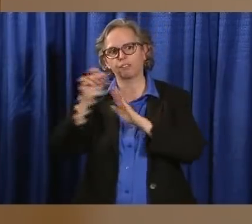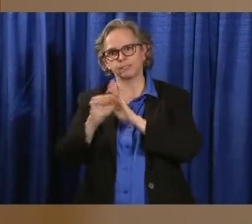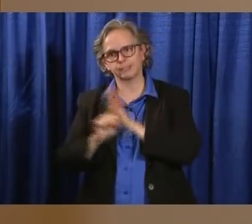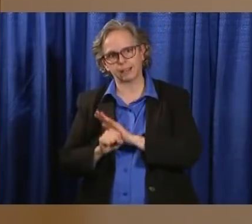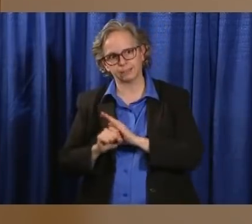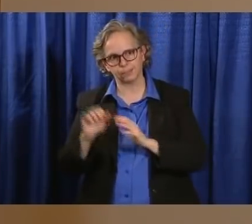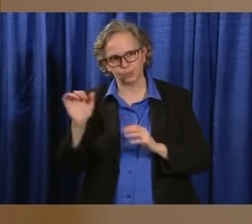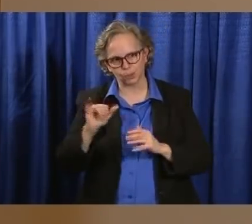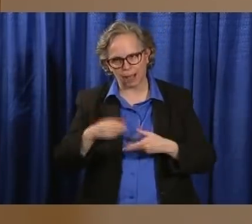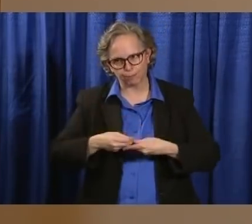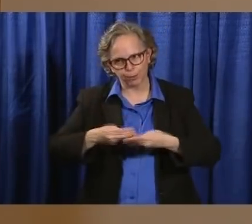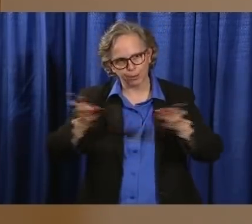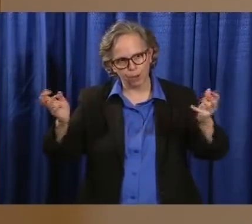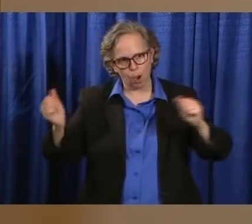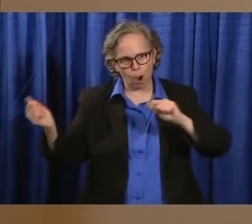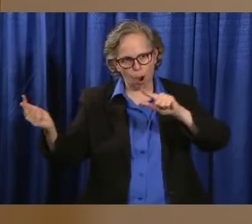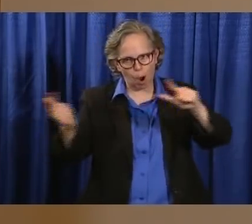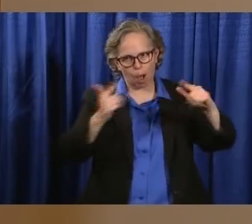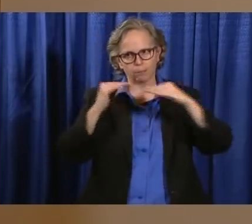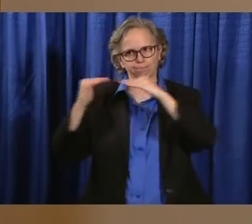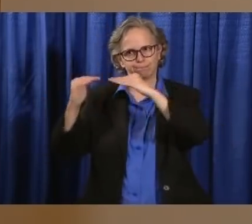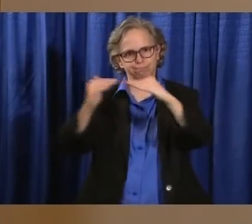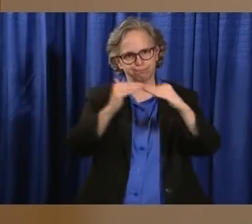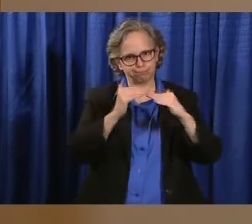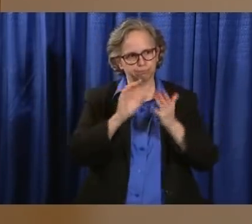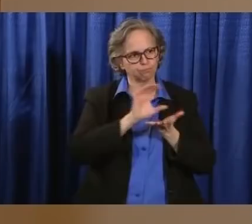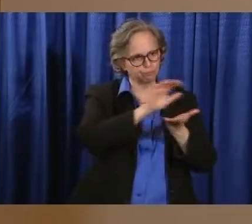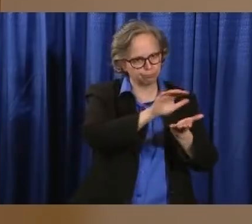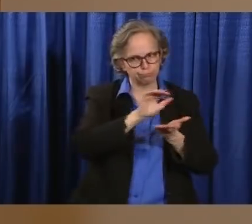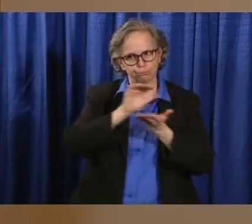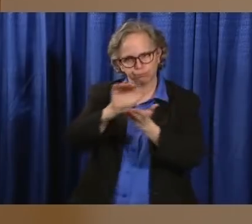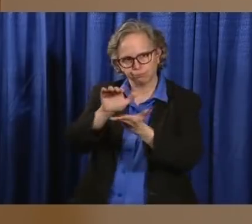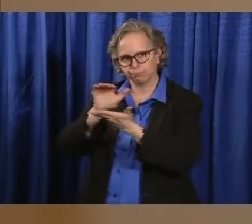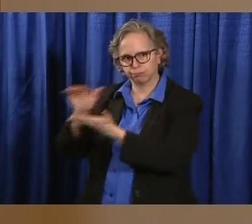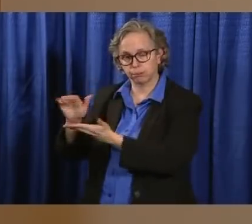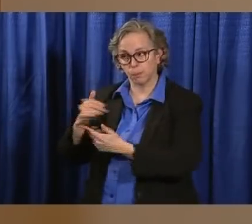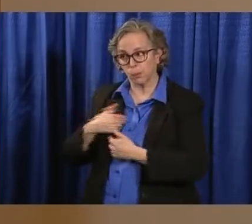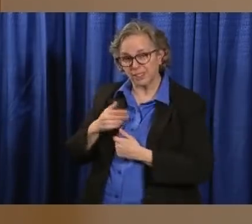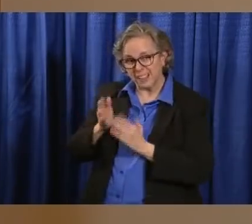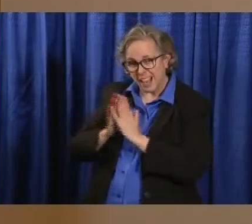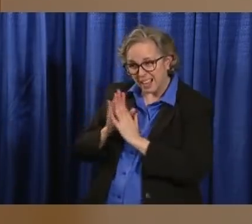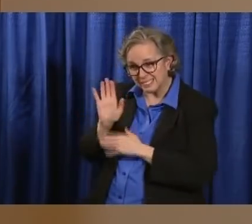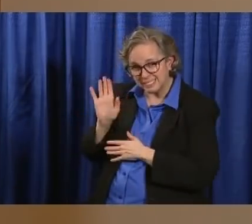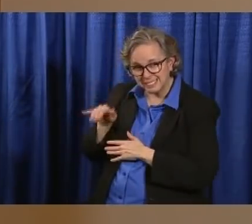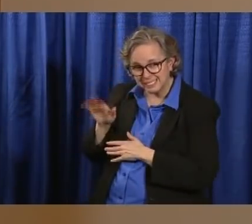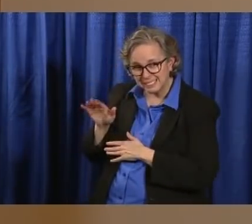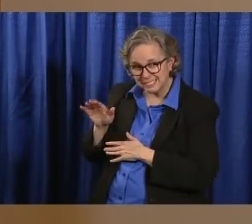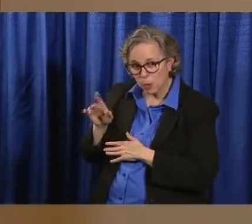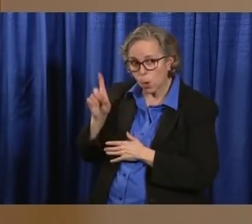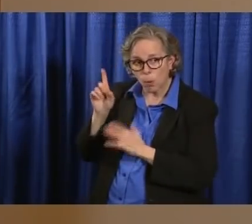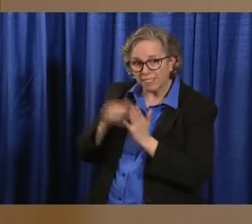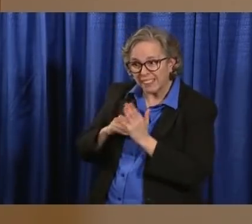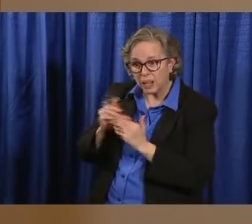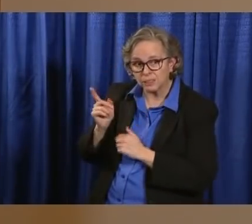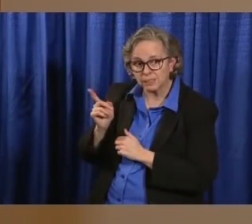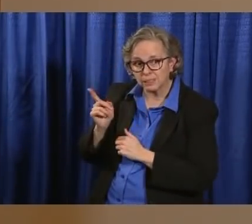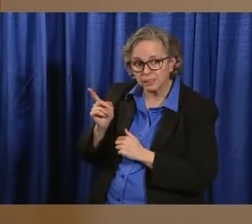states. And so we take orders, we ask for 1,000, and we